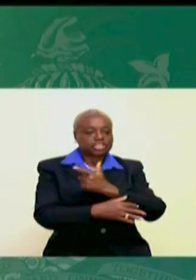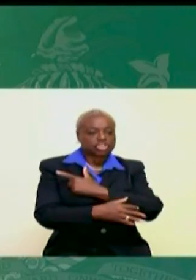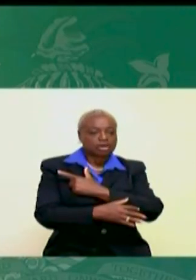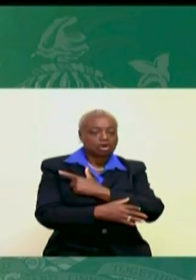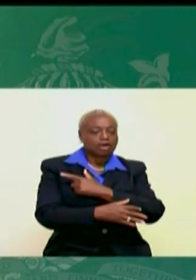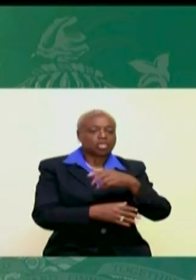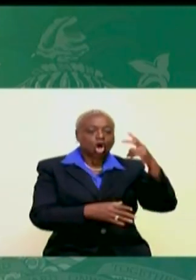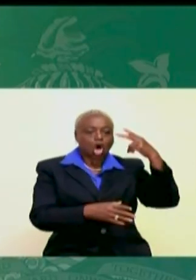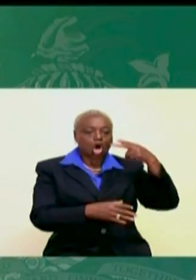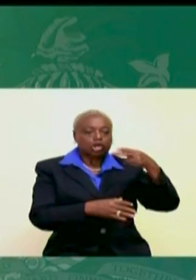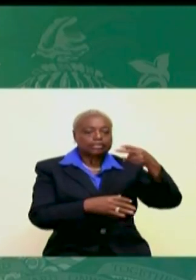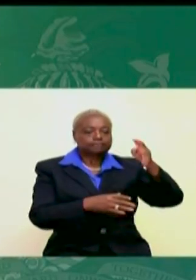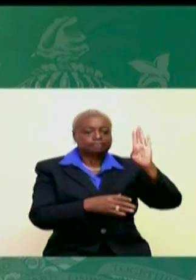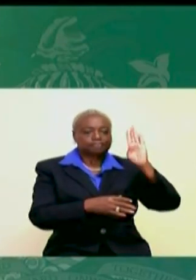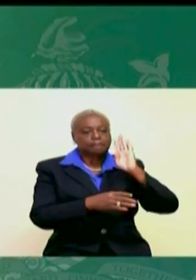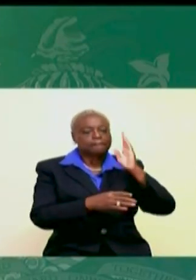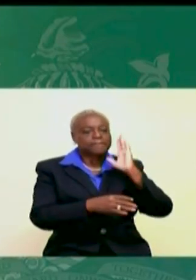most